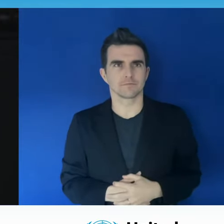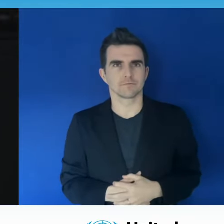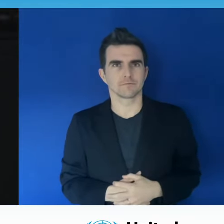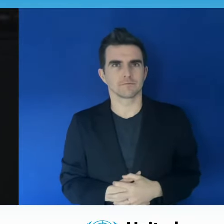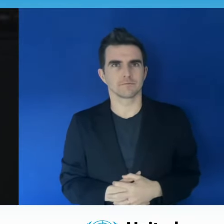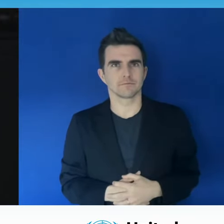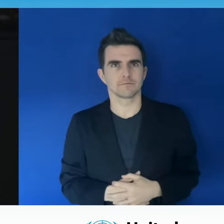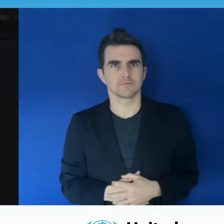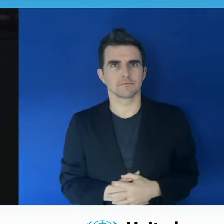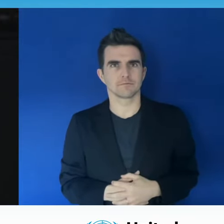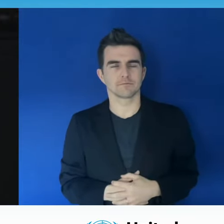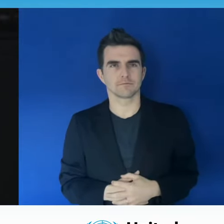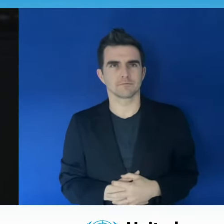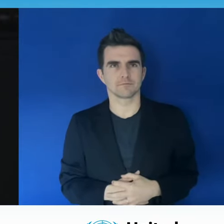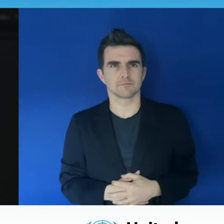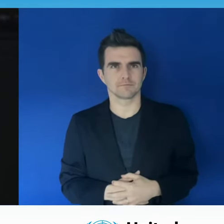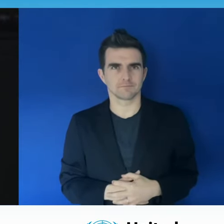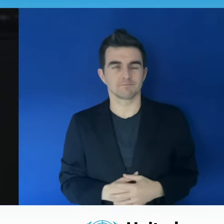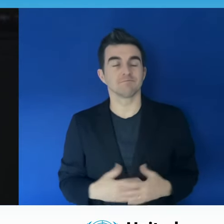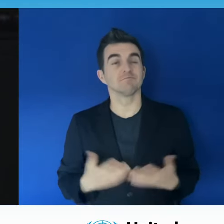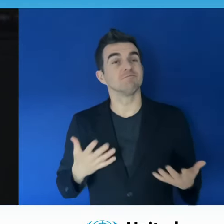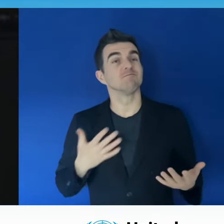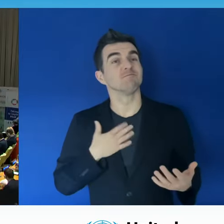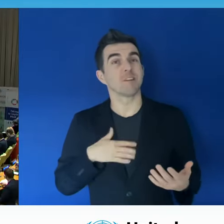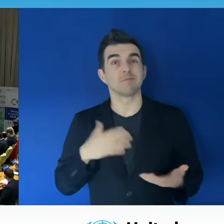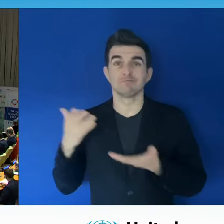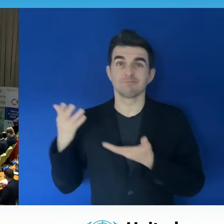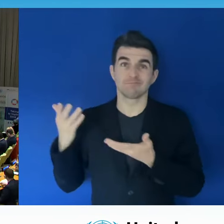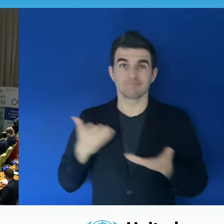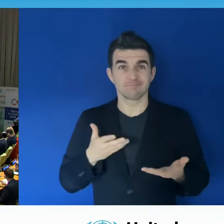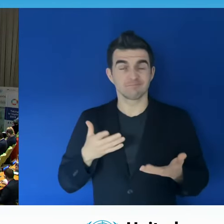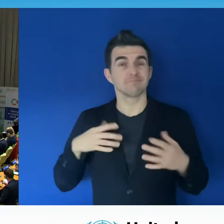of the National Institute for Youth from Honduras.